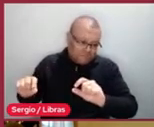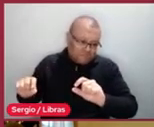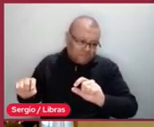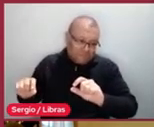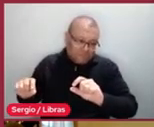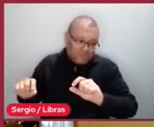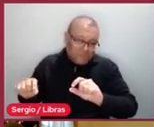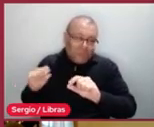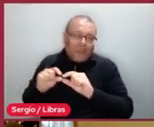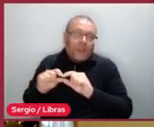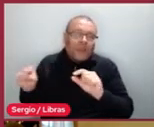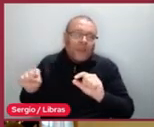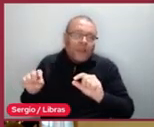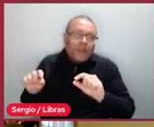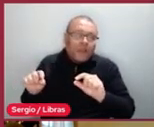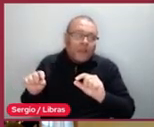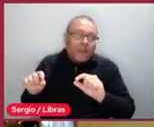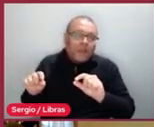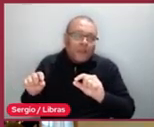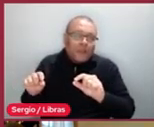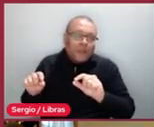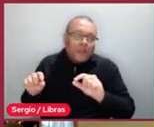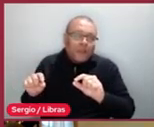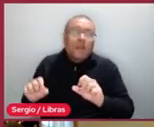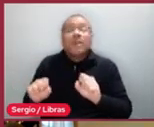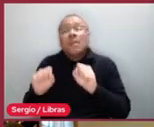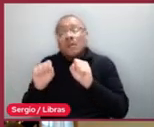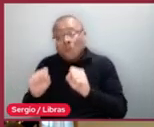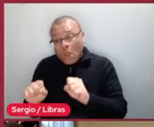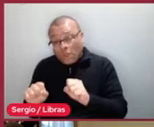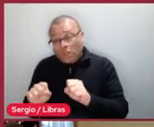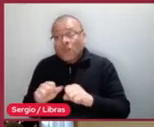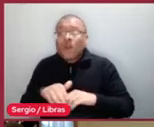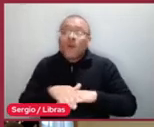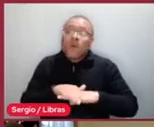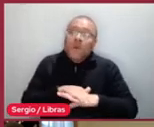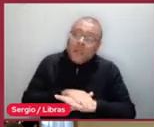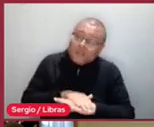time, this account deposited, let's say,